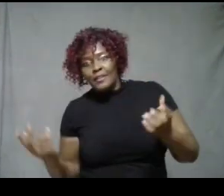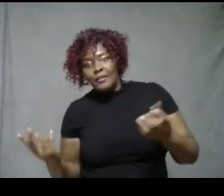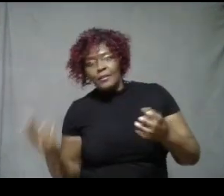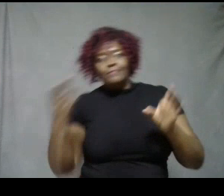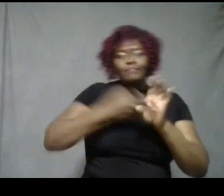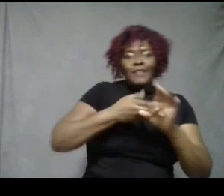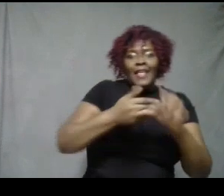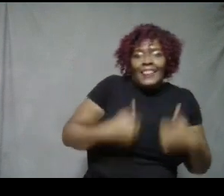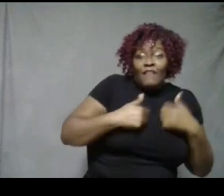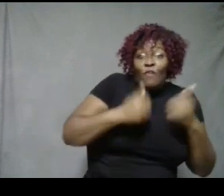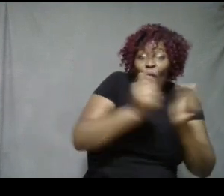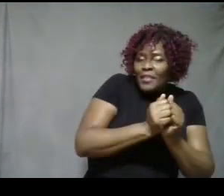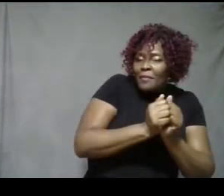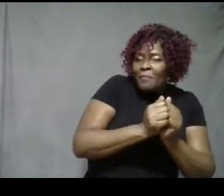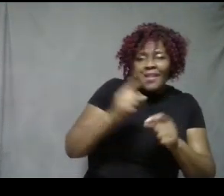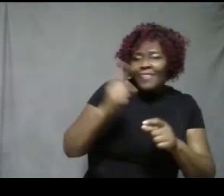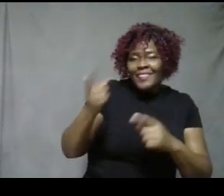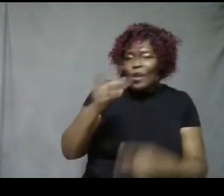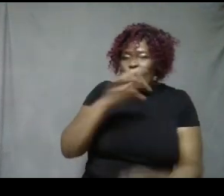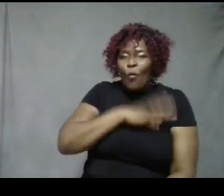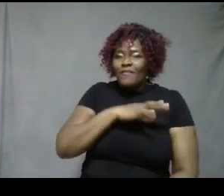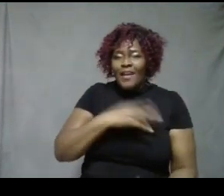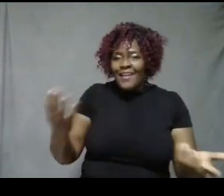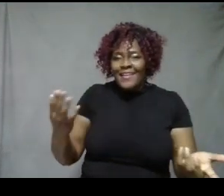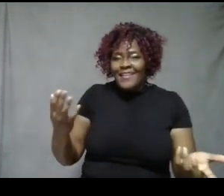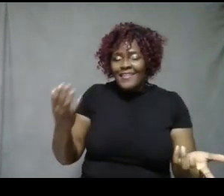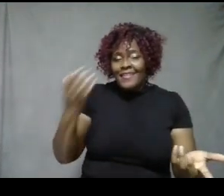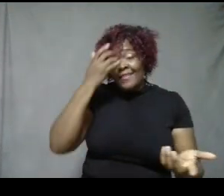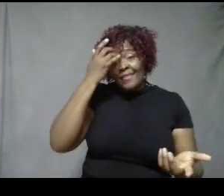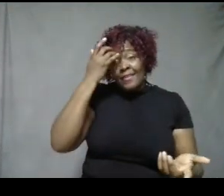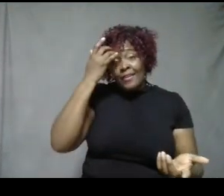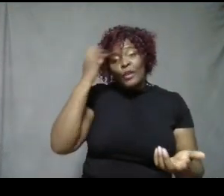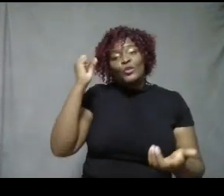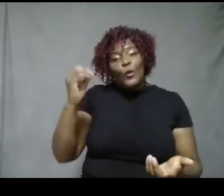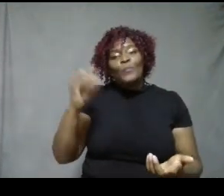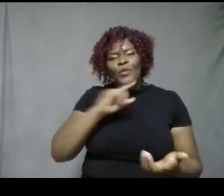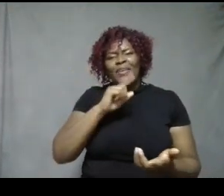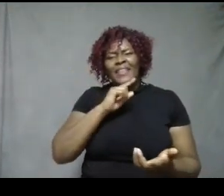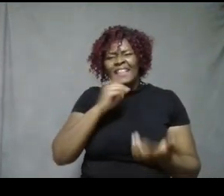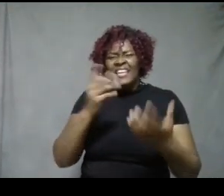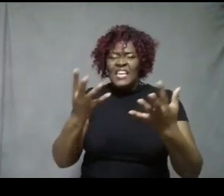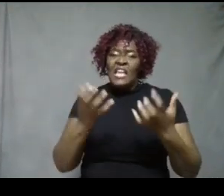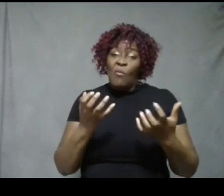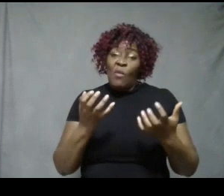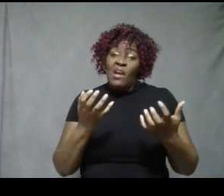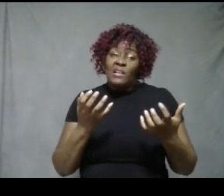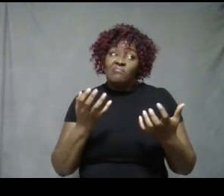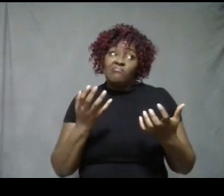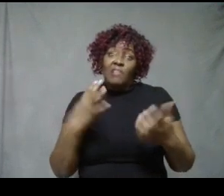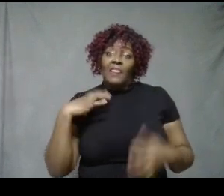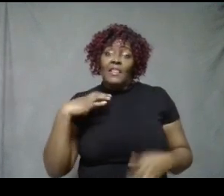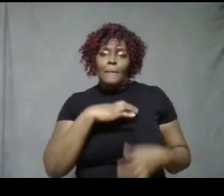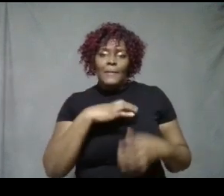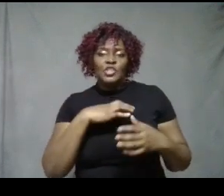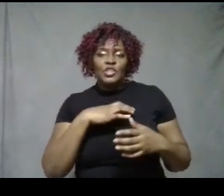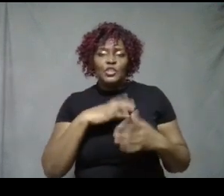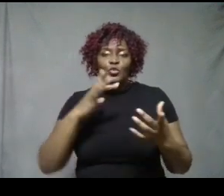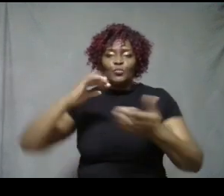housing that's done by the Palm Beach County. So I would really like the commission to work with Palm Beach